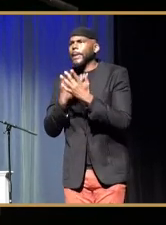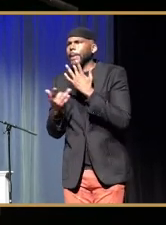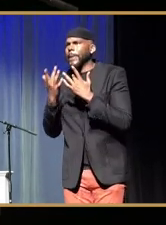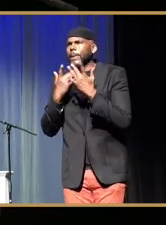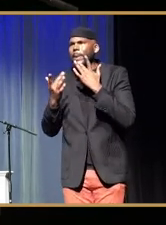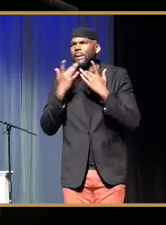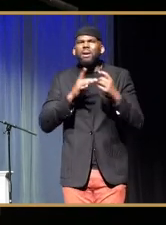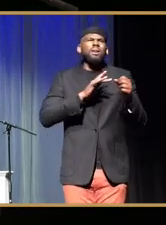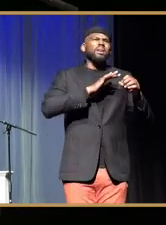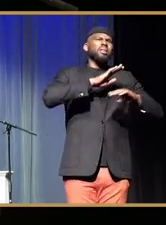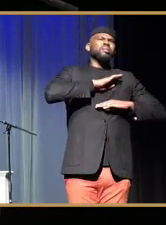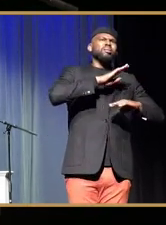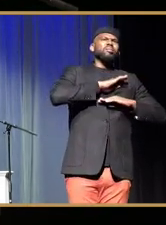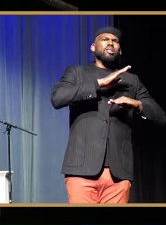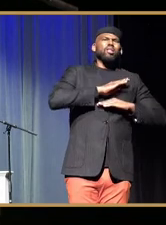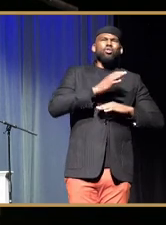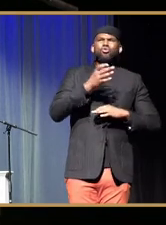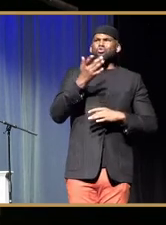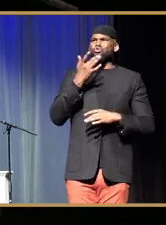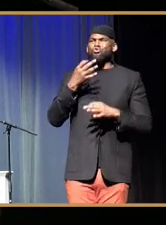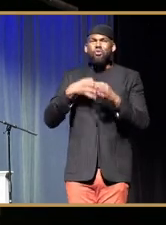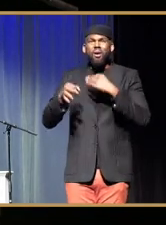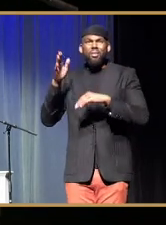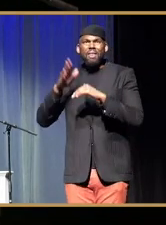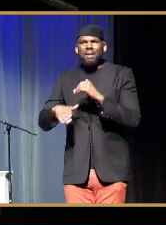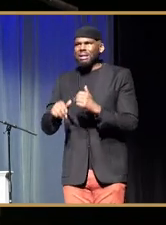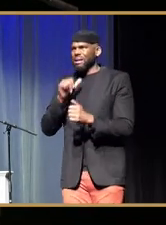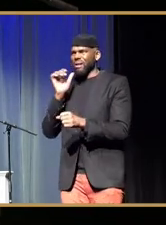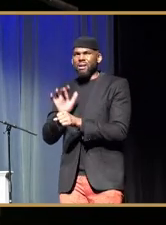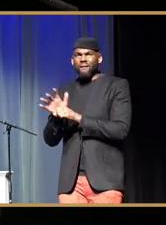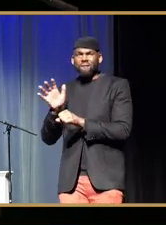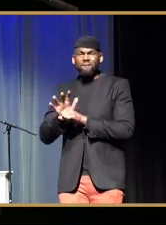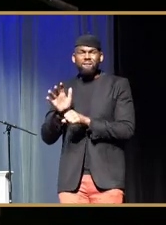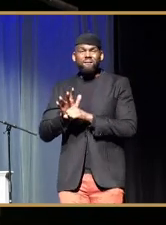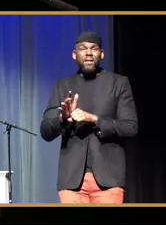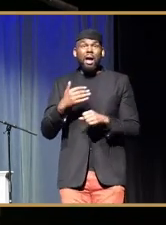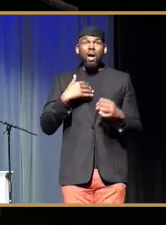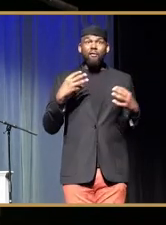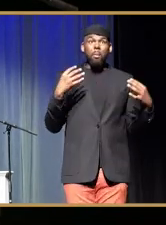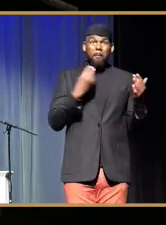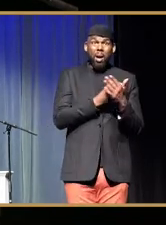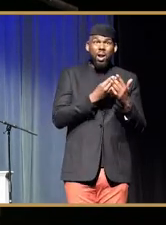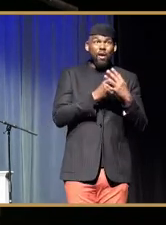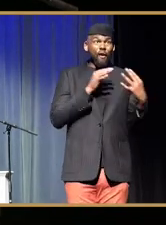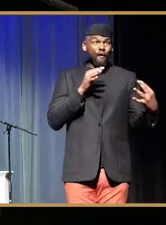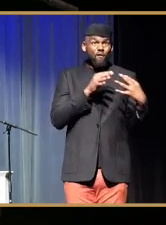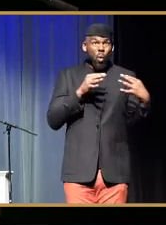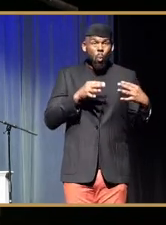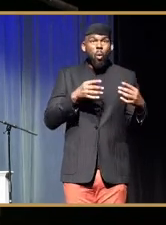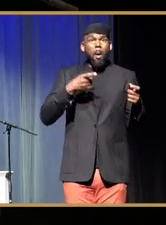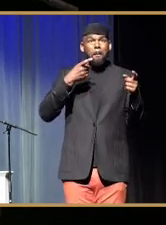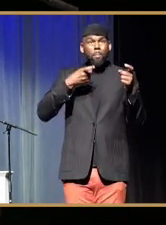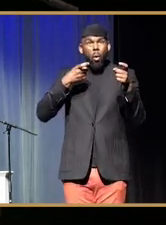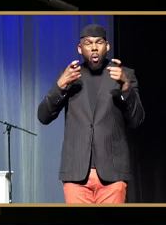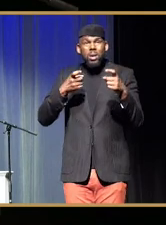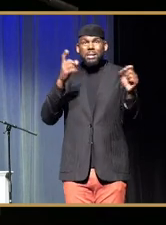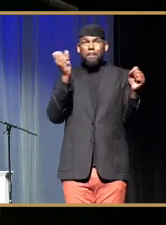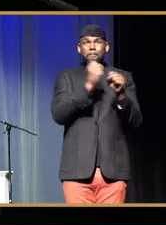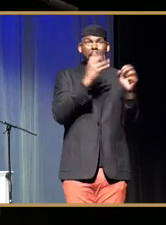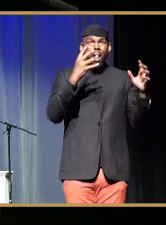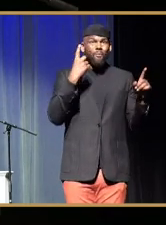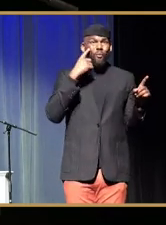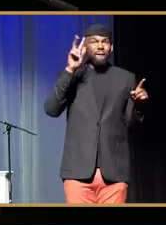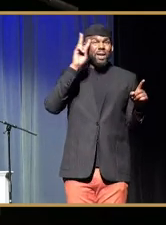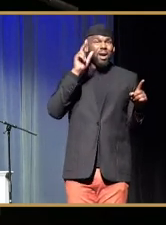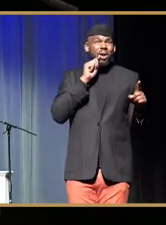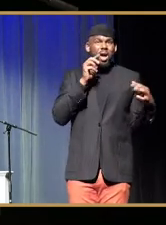sufficiency rather than austerity. That if we have money for war and bullets and bombs in the Vietnam